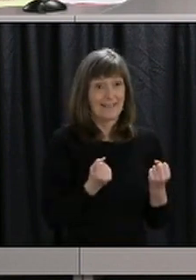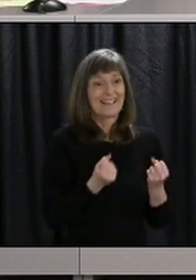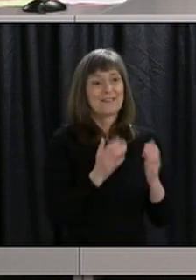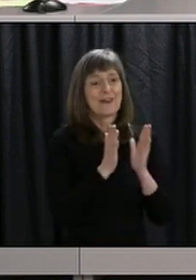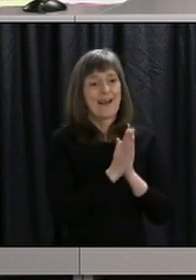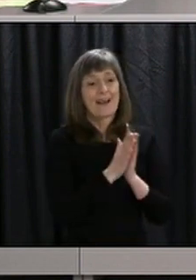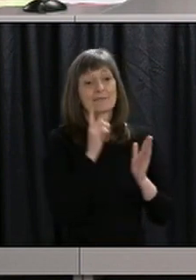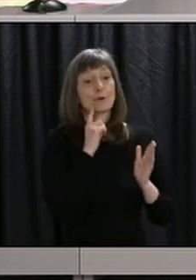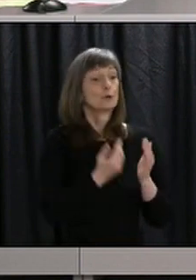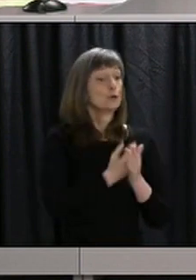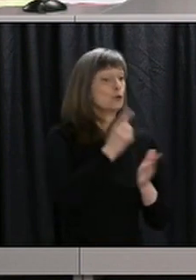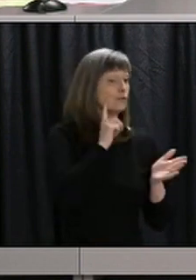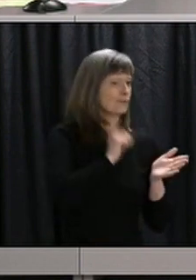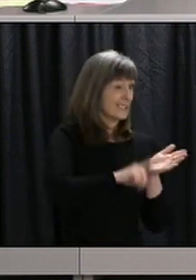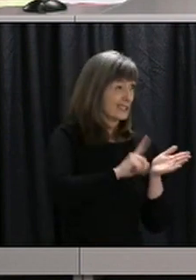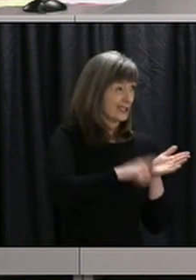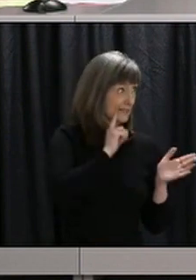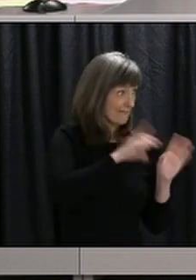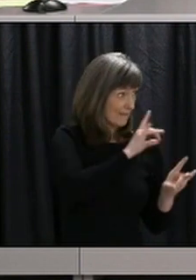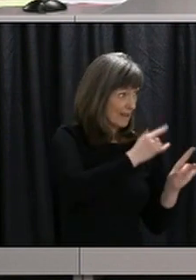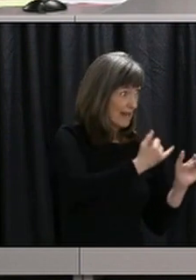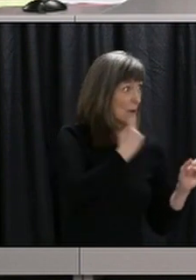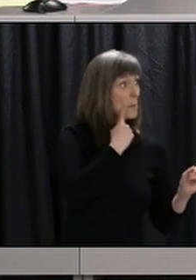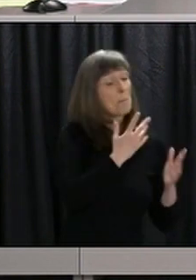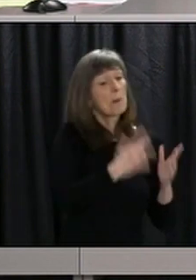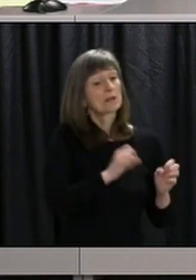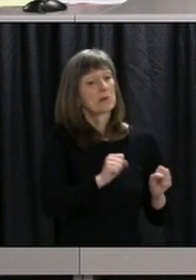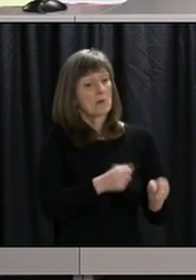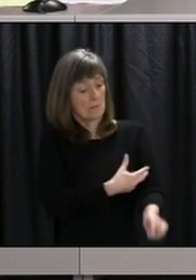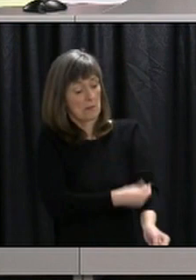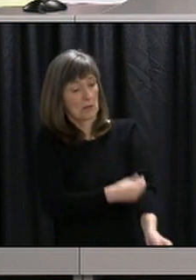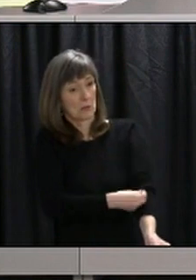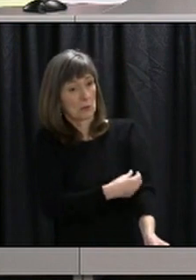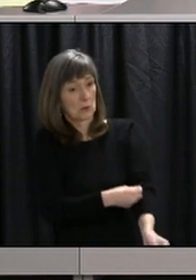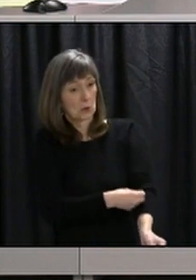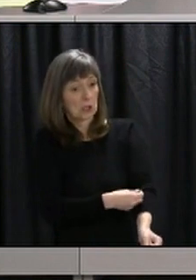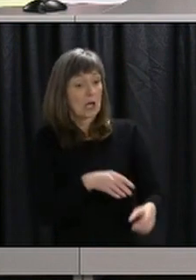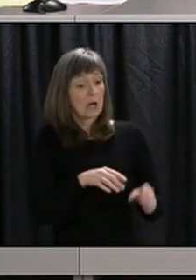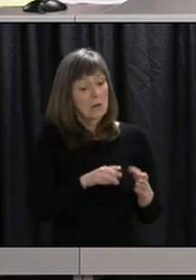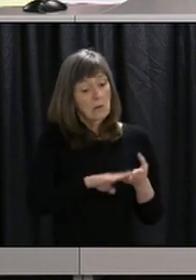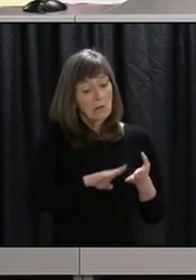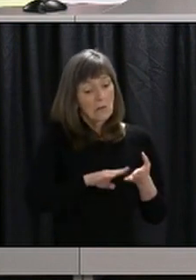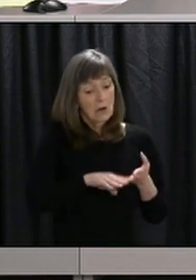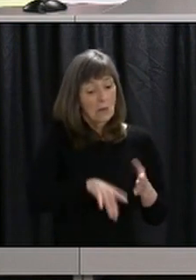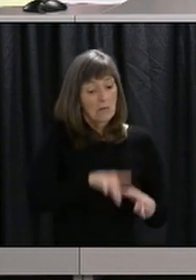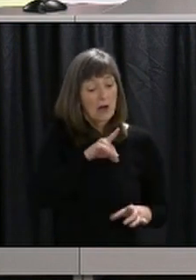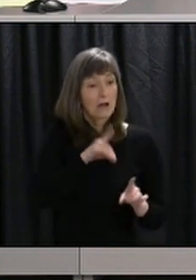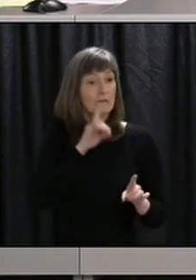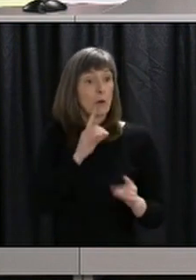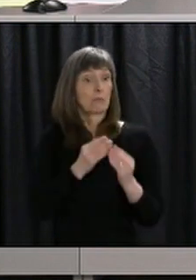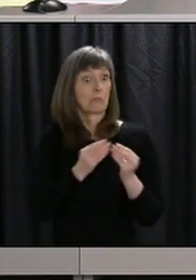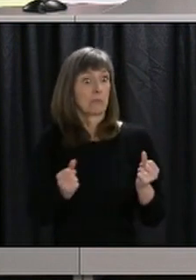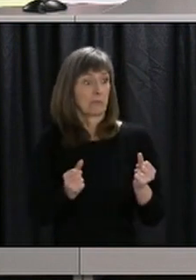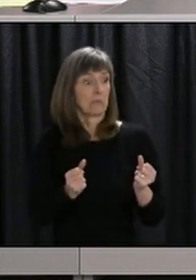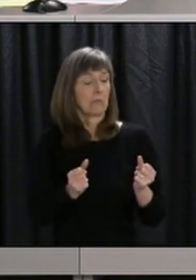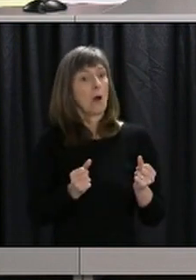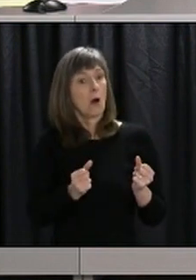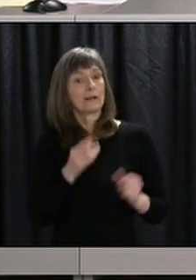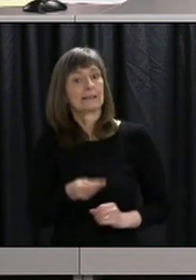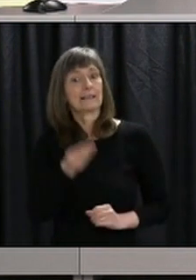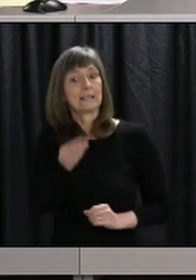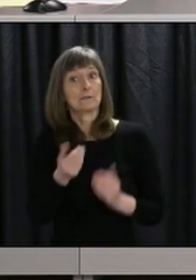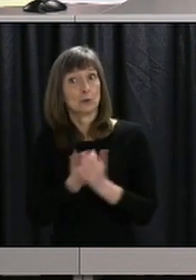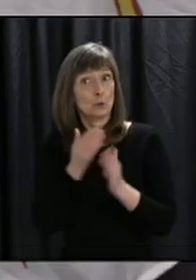research that's underway for trying to be able to treat people who have the disease using those antibodies from those who've recovered? I'm